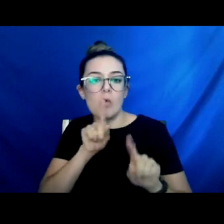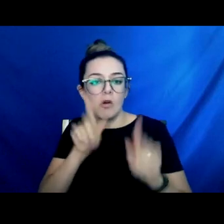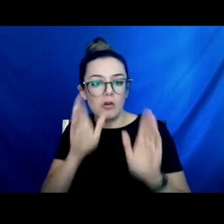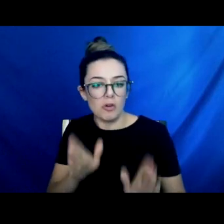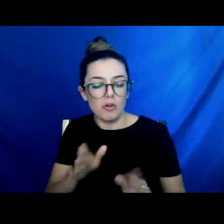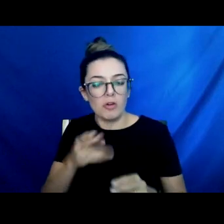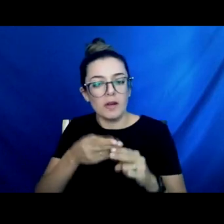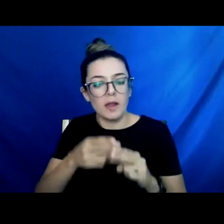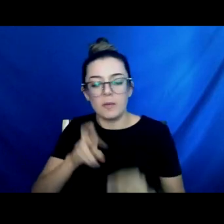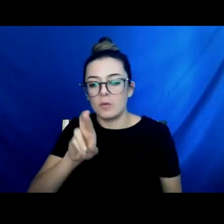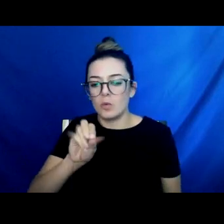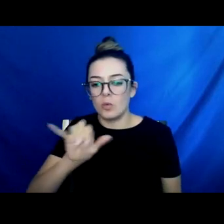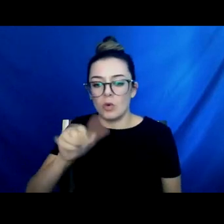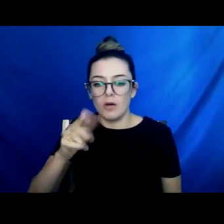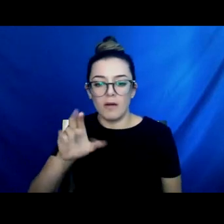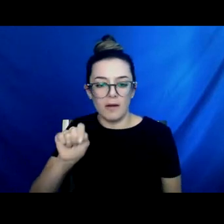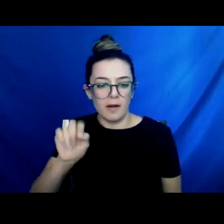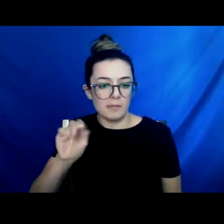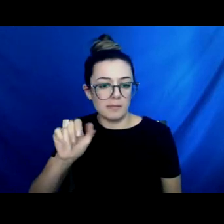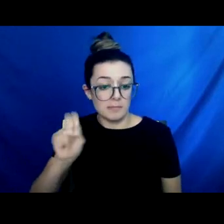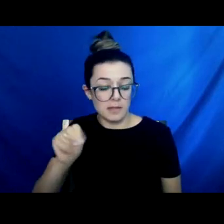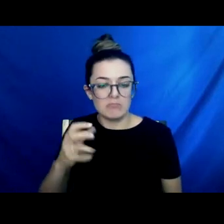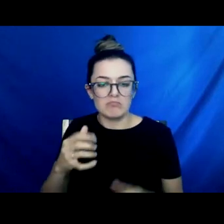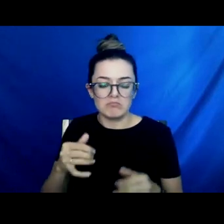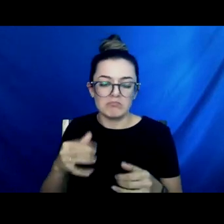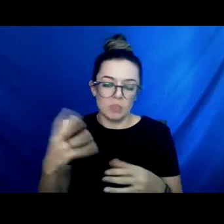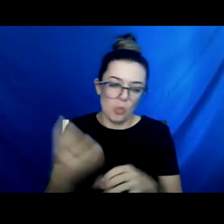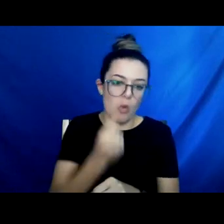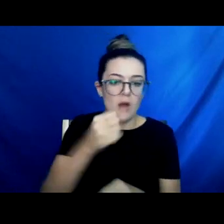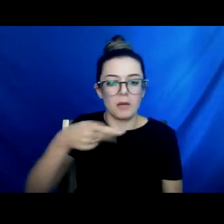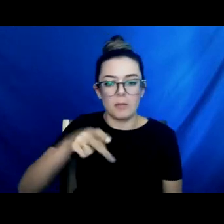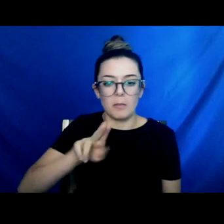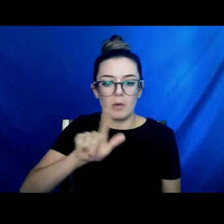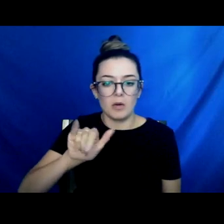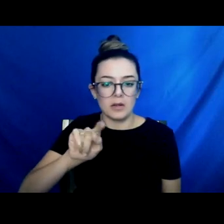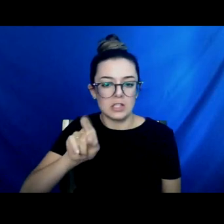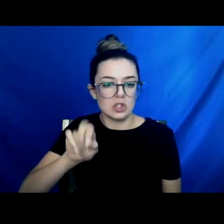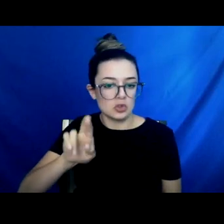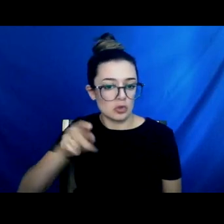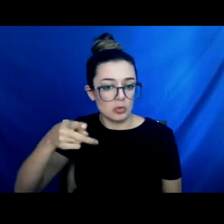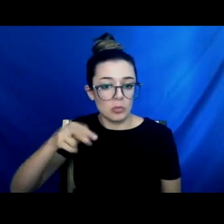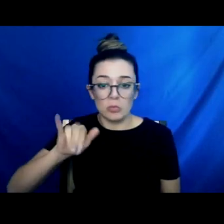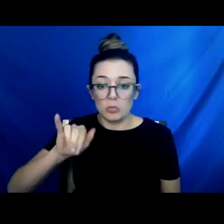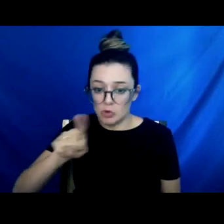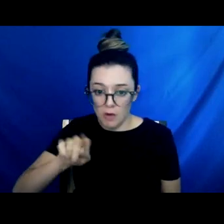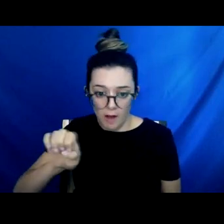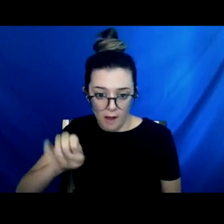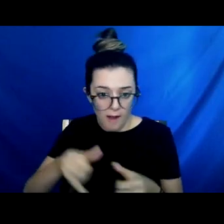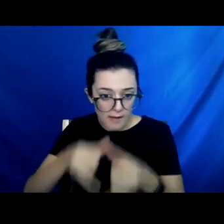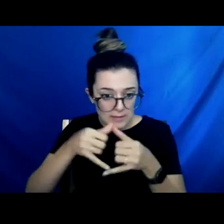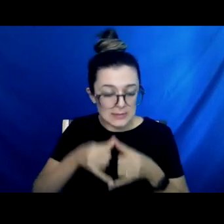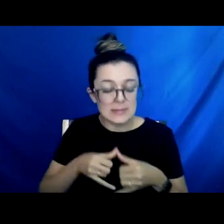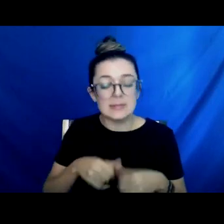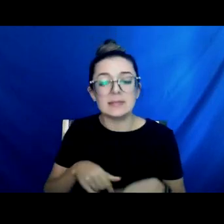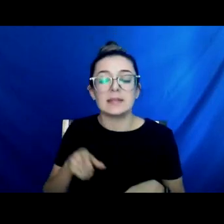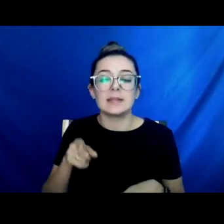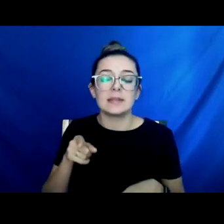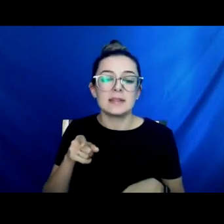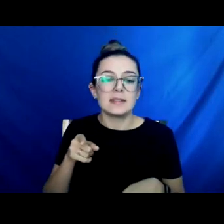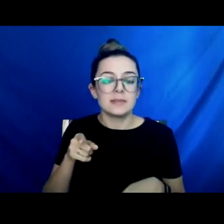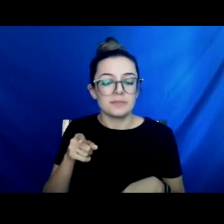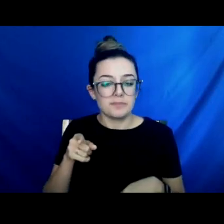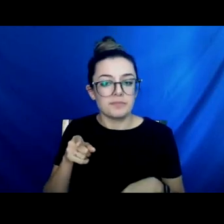is a Pulitzer Prize winning journalist for McClatchy newspapers. And he had pulled back the curtain basically